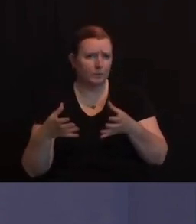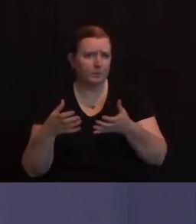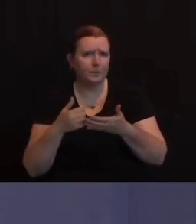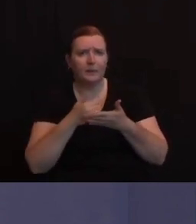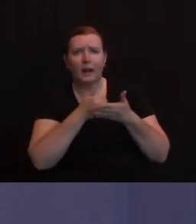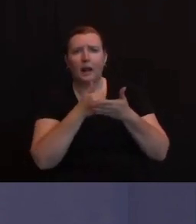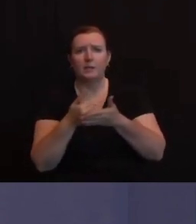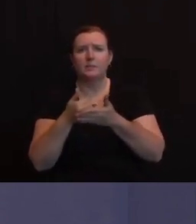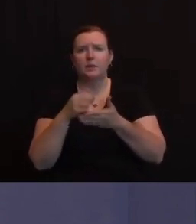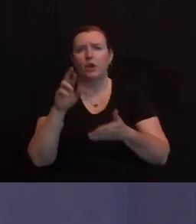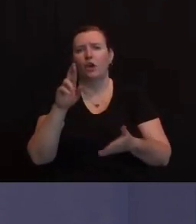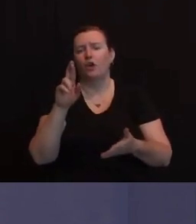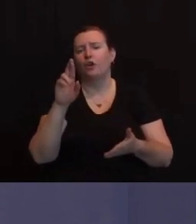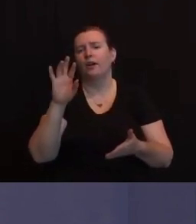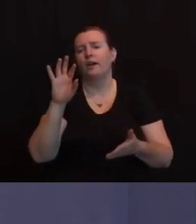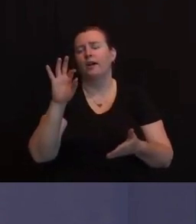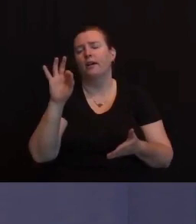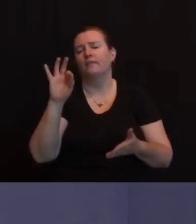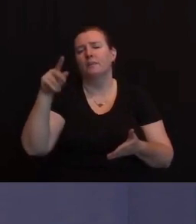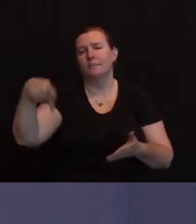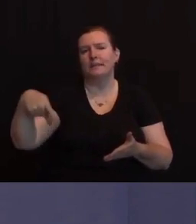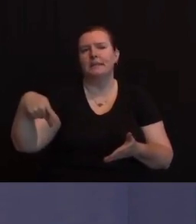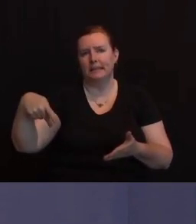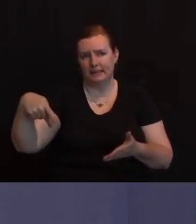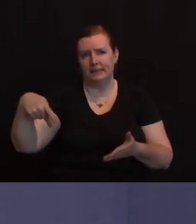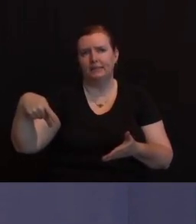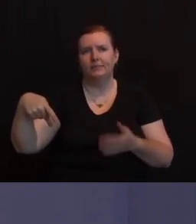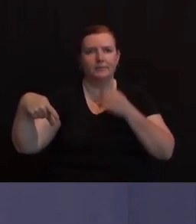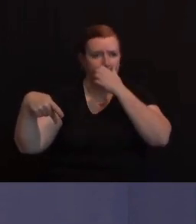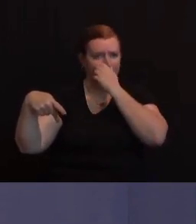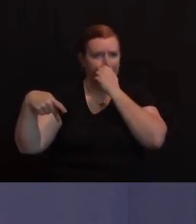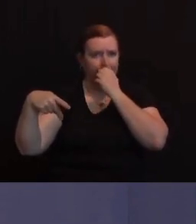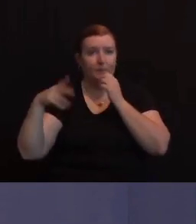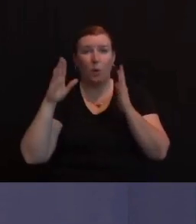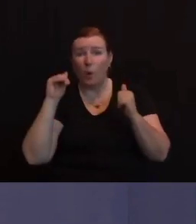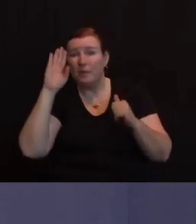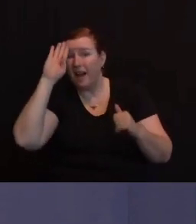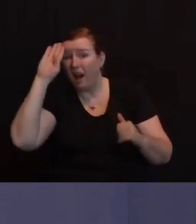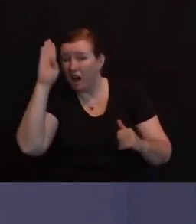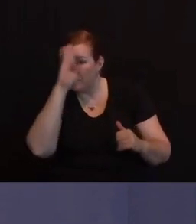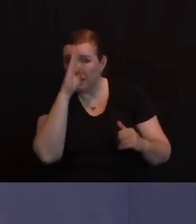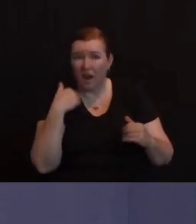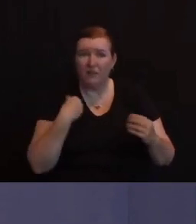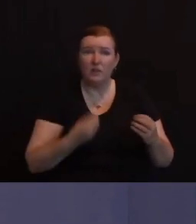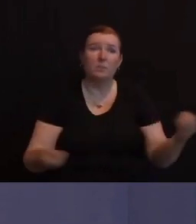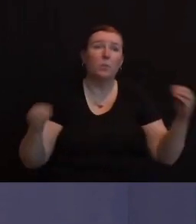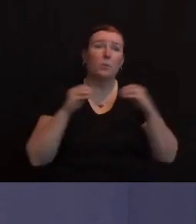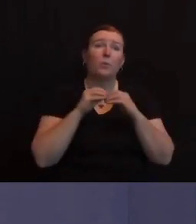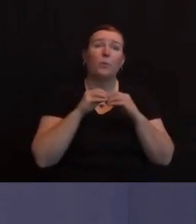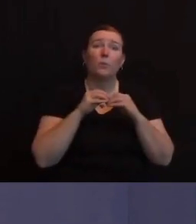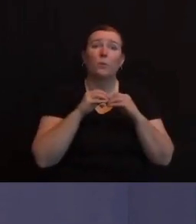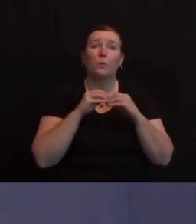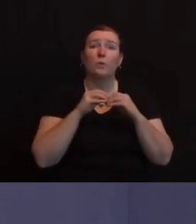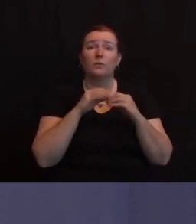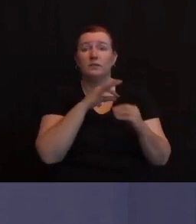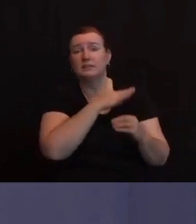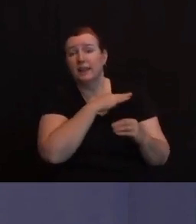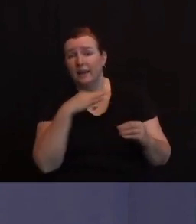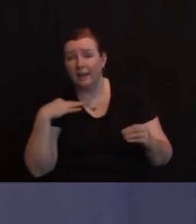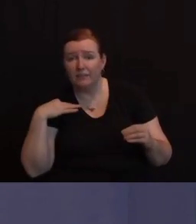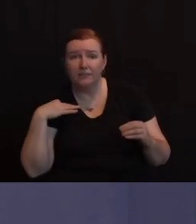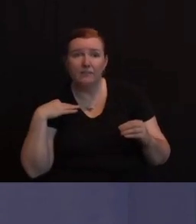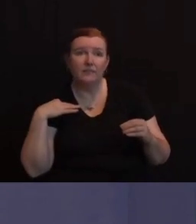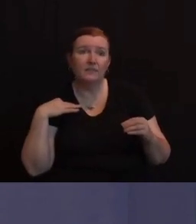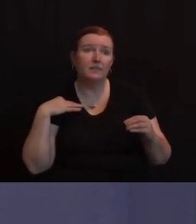that our hospitals will increase their capacity, new equipment, more manpower, and have the ability to